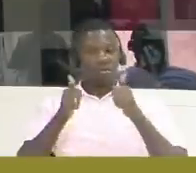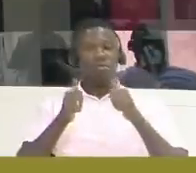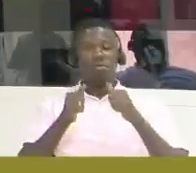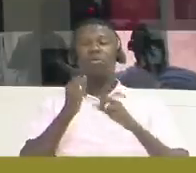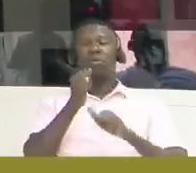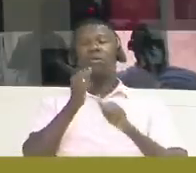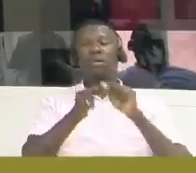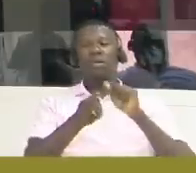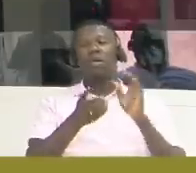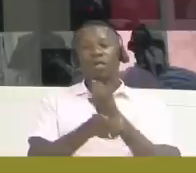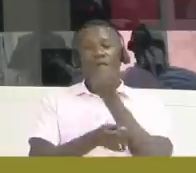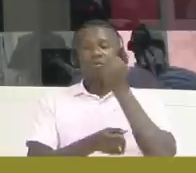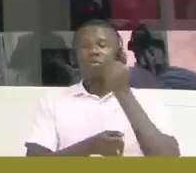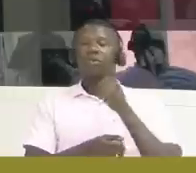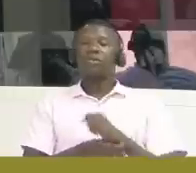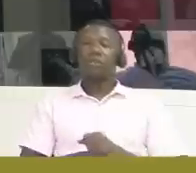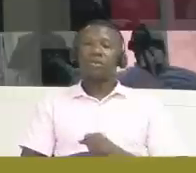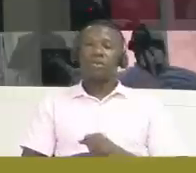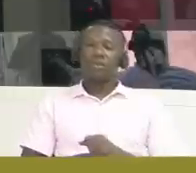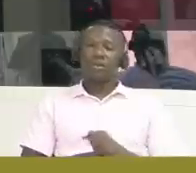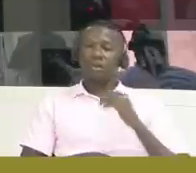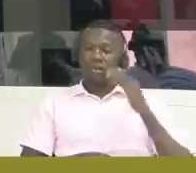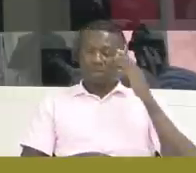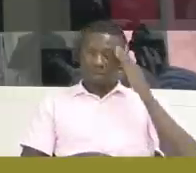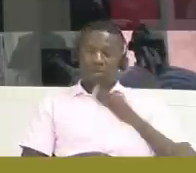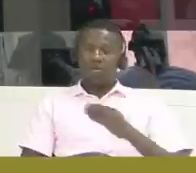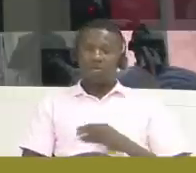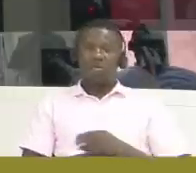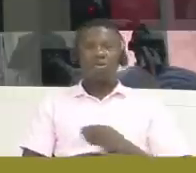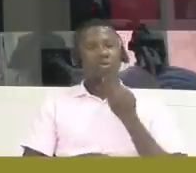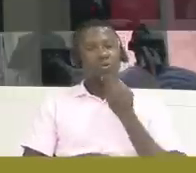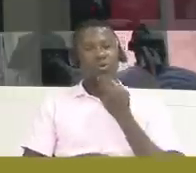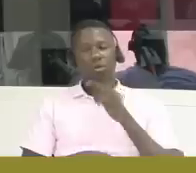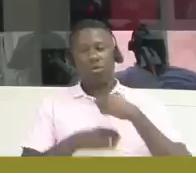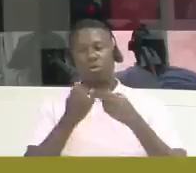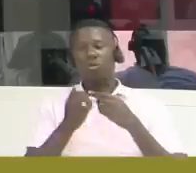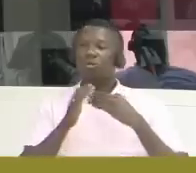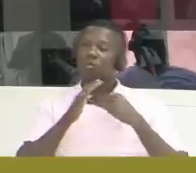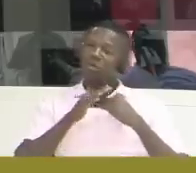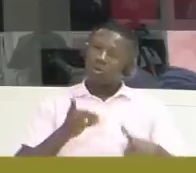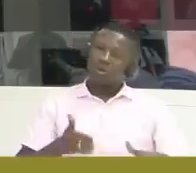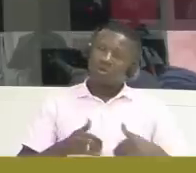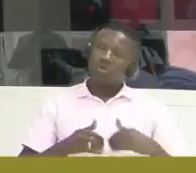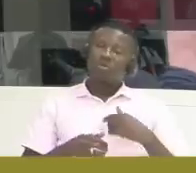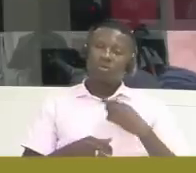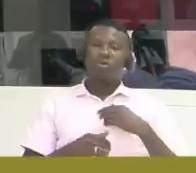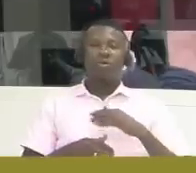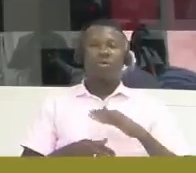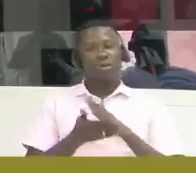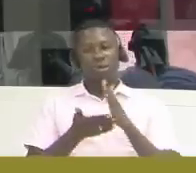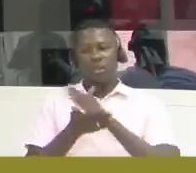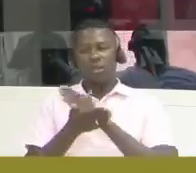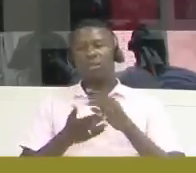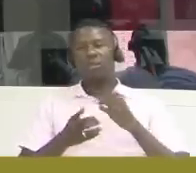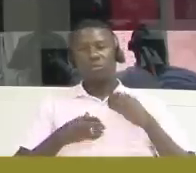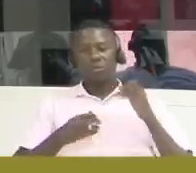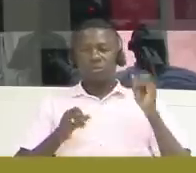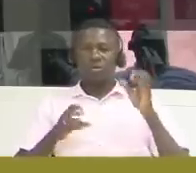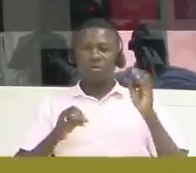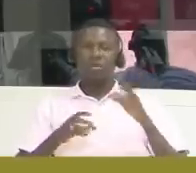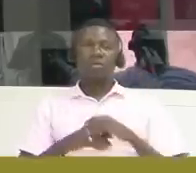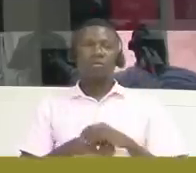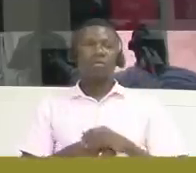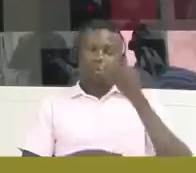you very much. Sorry about the loss. We share the pain. Commissioners, if you have any questions, please